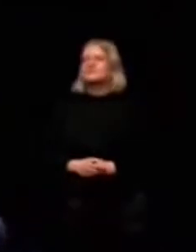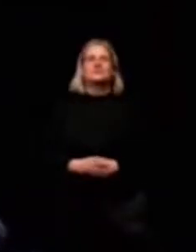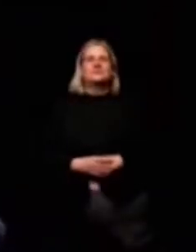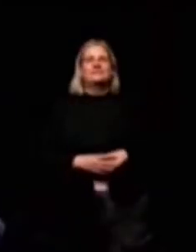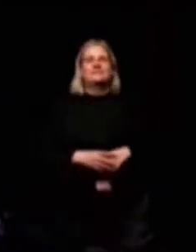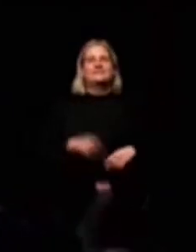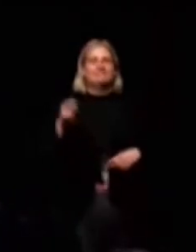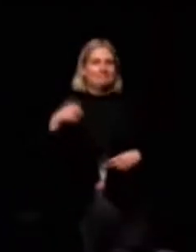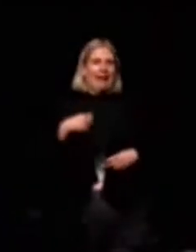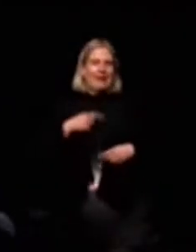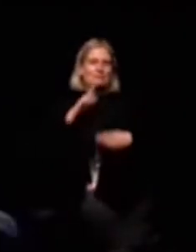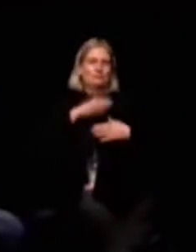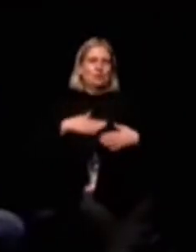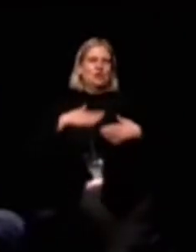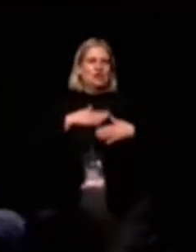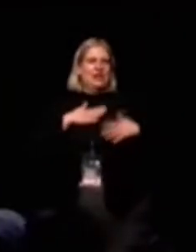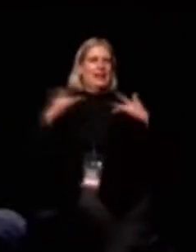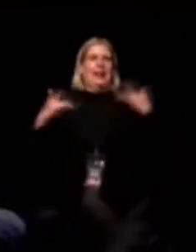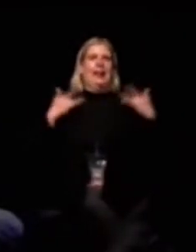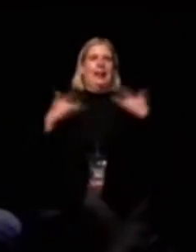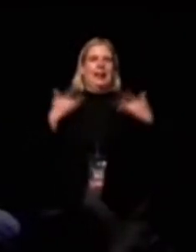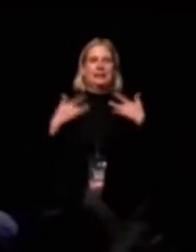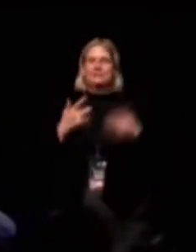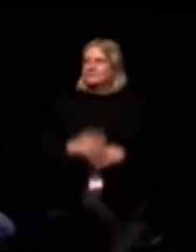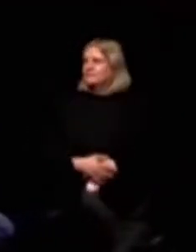the enthusiasm.